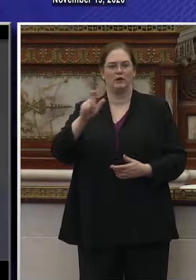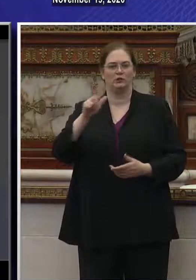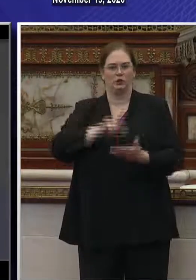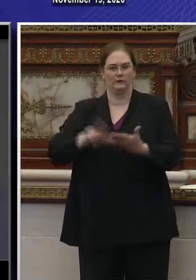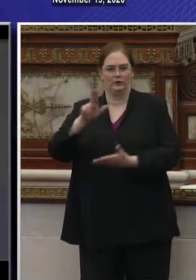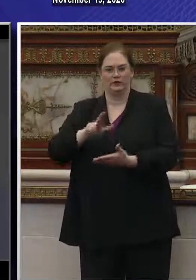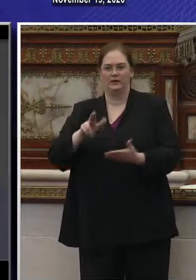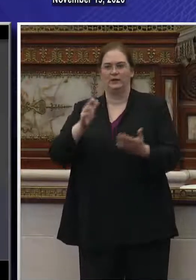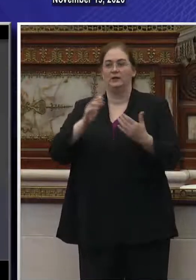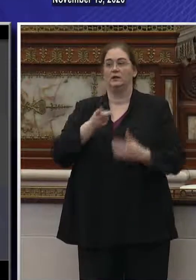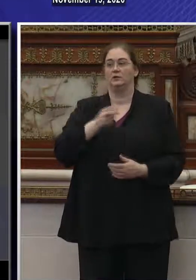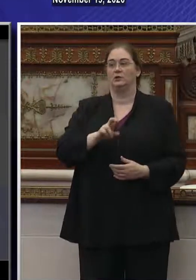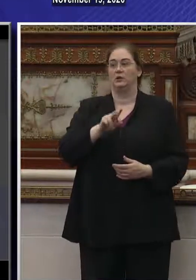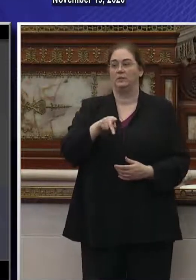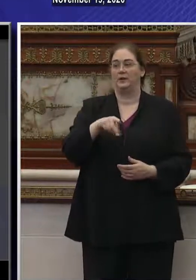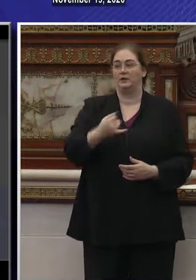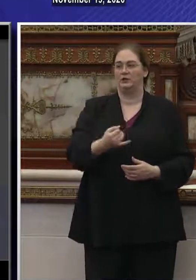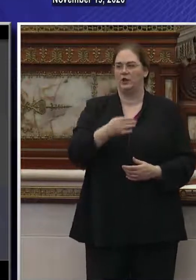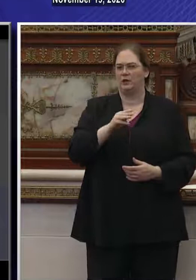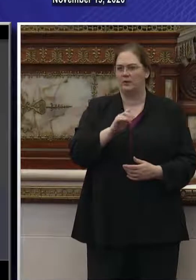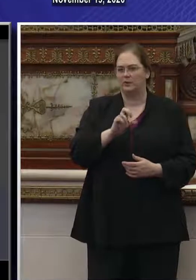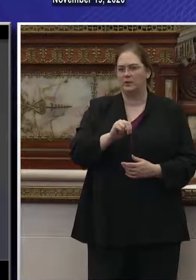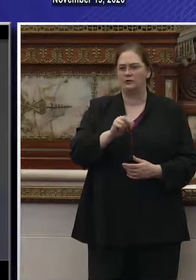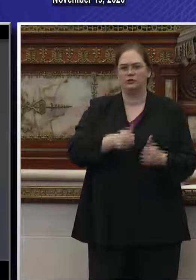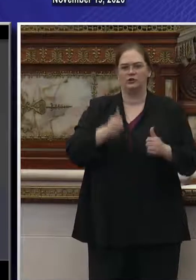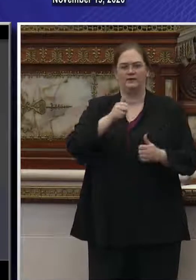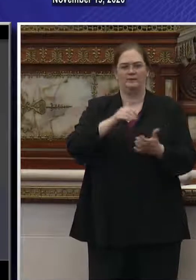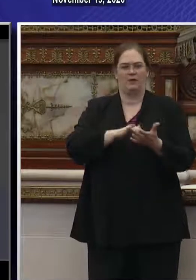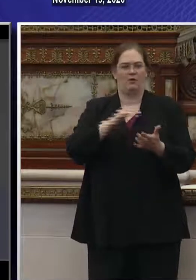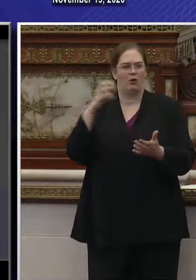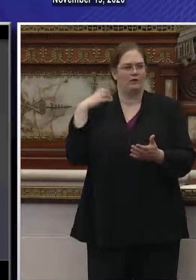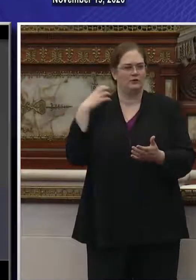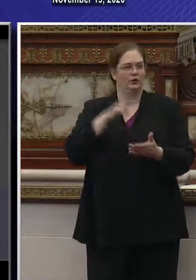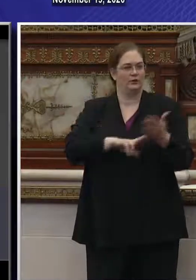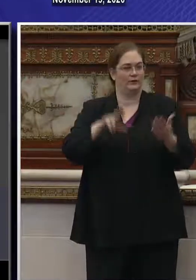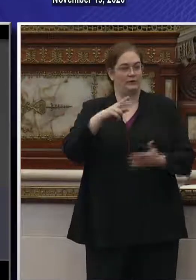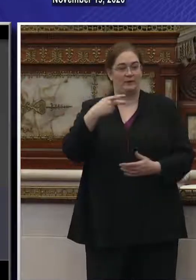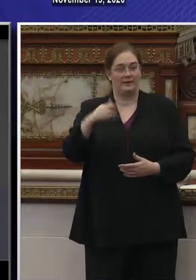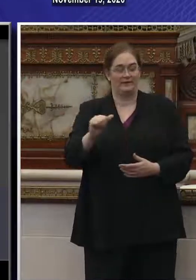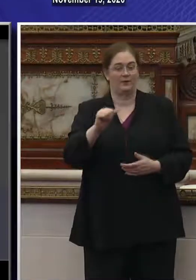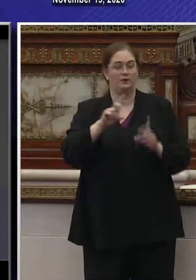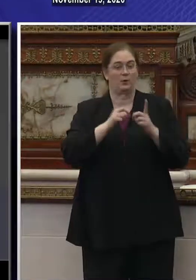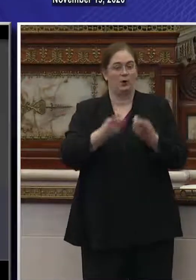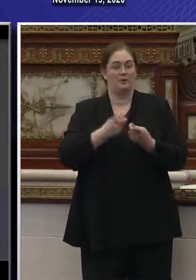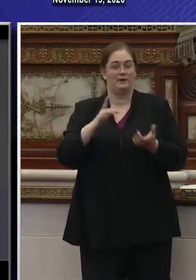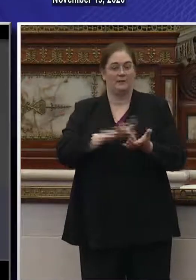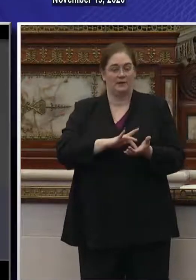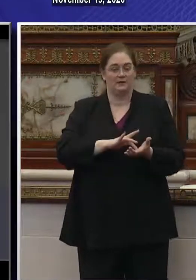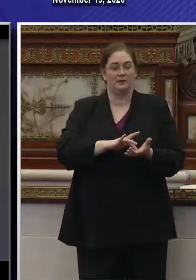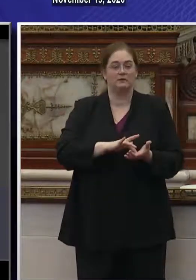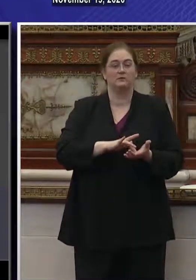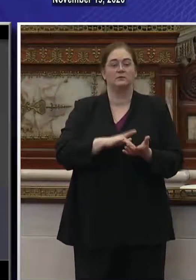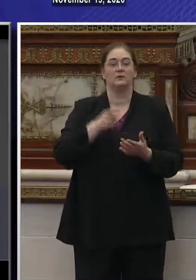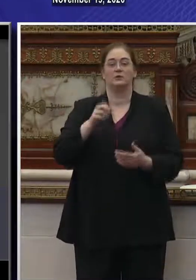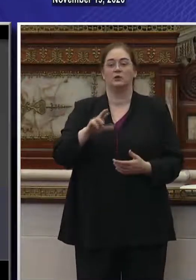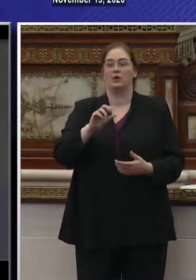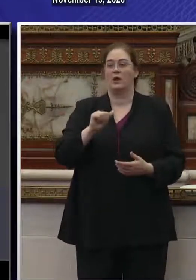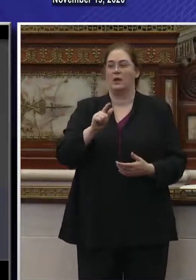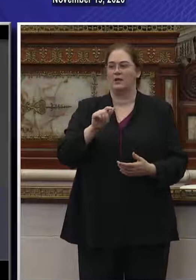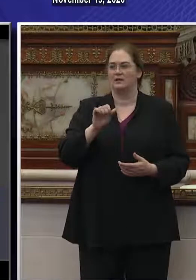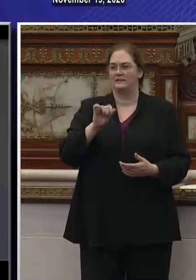University. Dr. P.J. Brennan, Chief Medical Officer, University of Pennsylvania Department of Medicine. Dr.